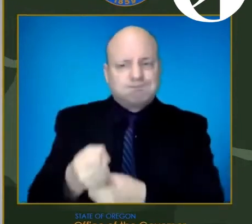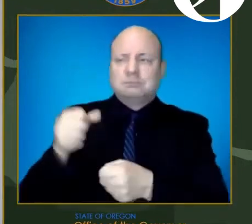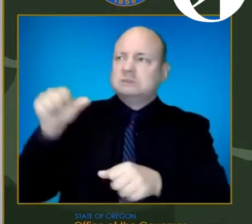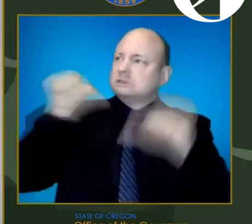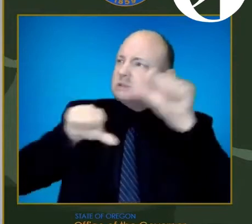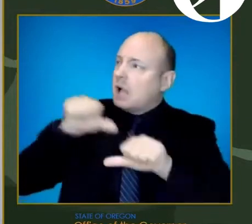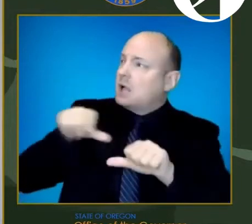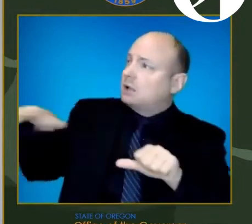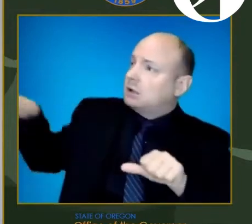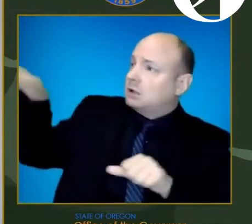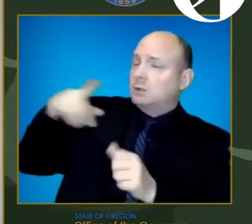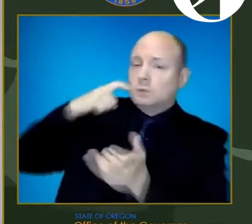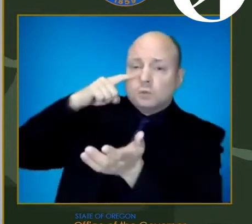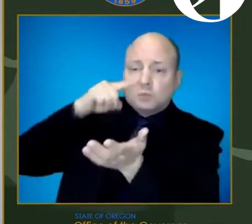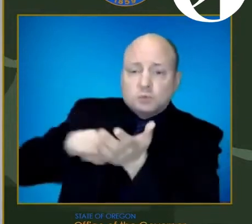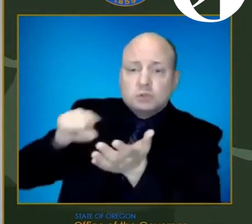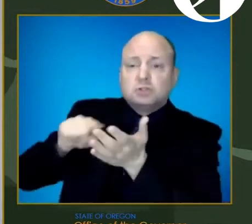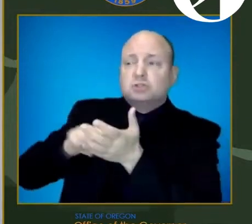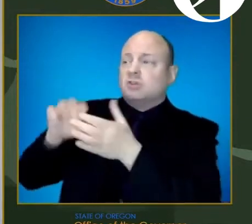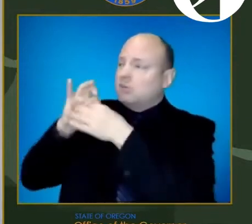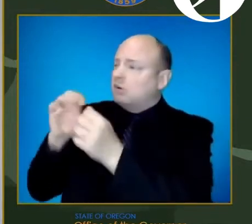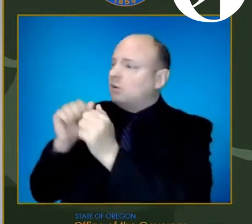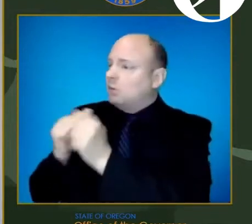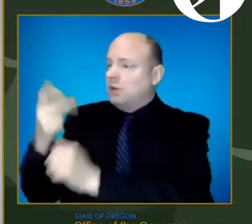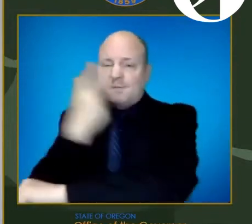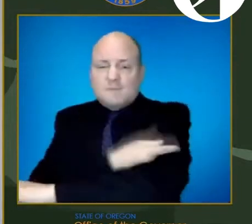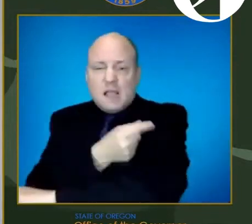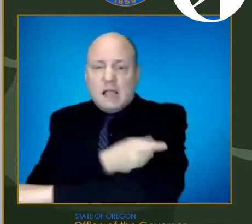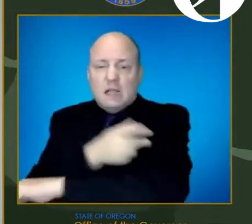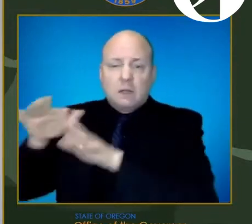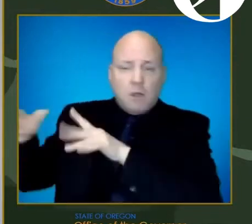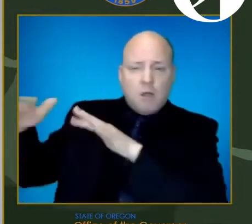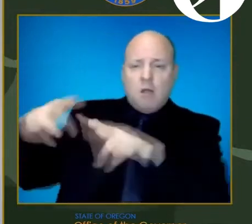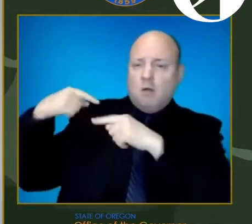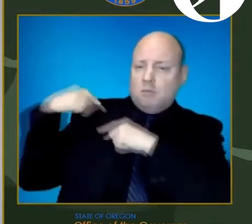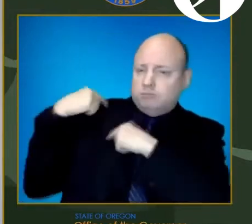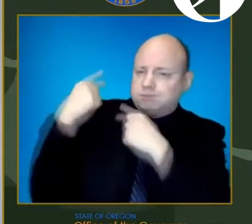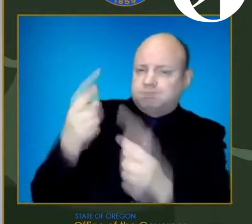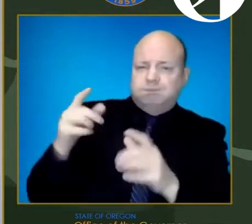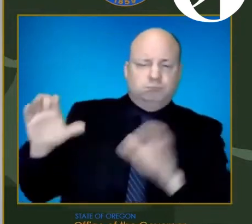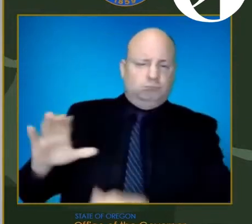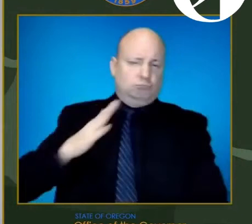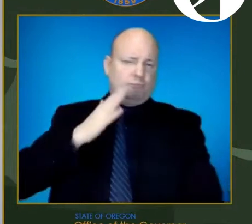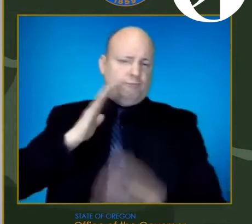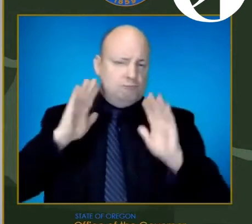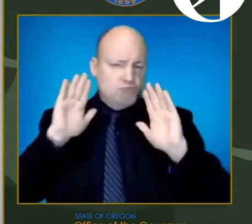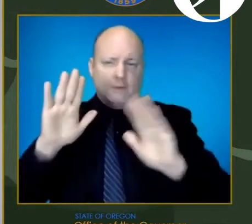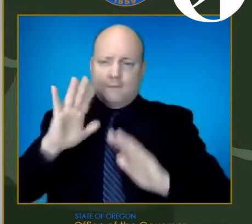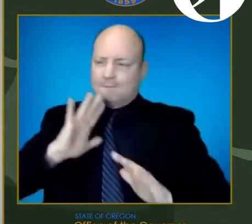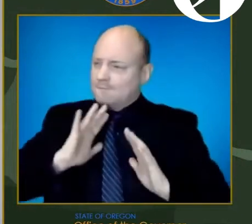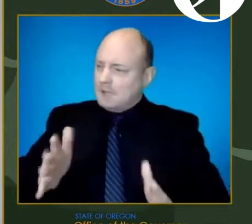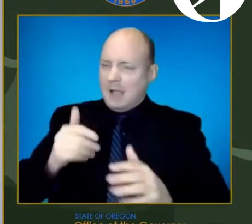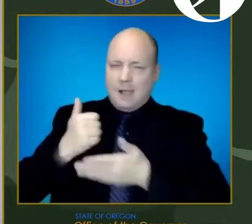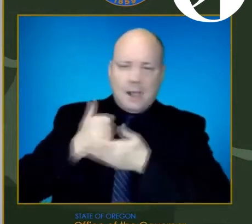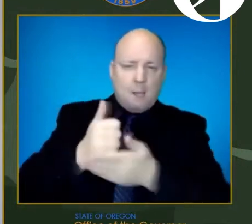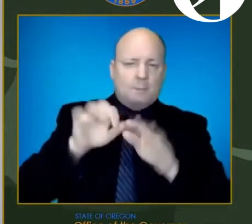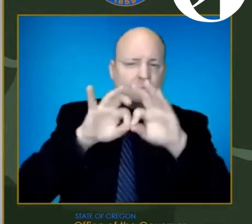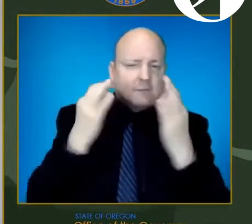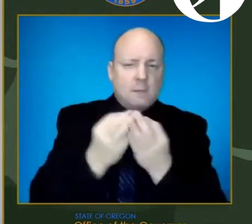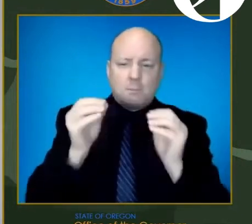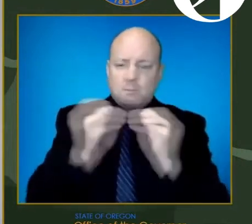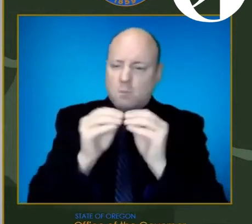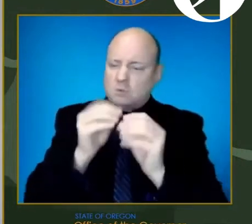that were useful in creating this vaccine. We think that it could help to keep our families safe and to decrease medical